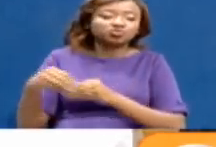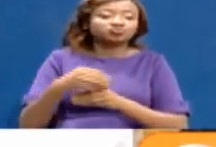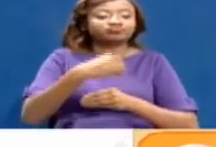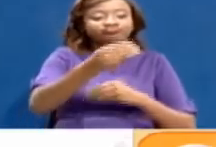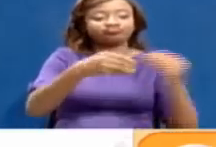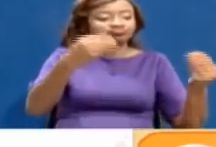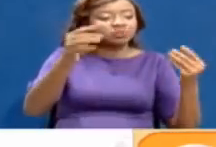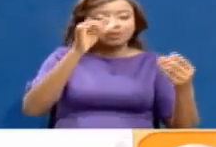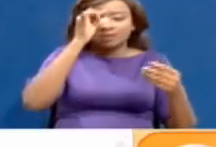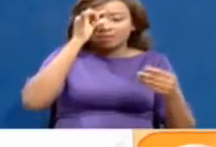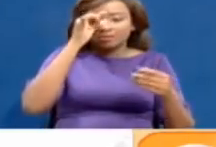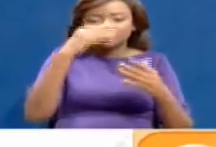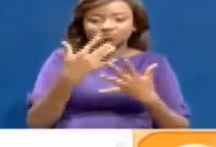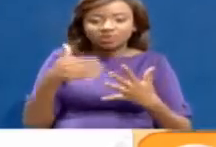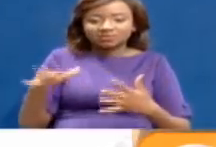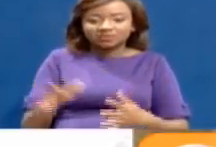to supply government.